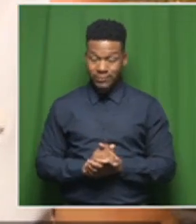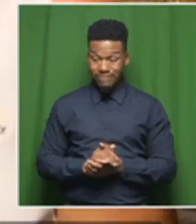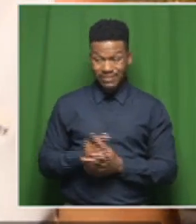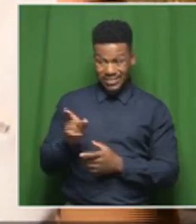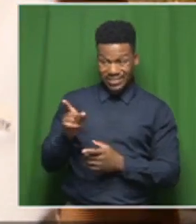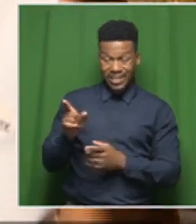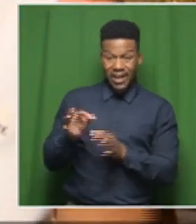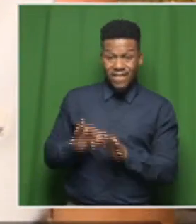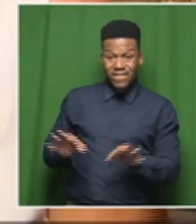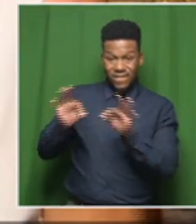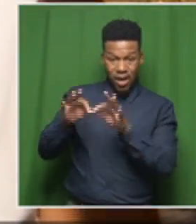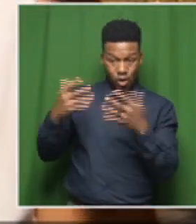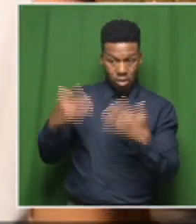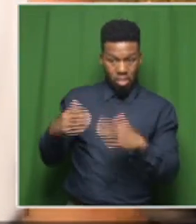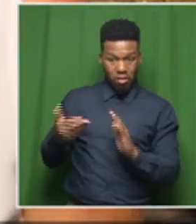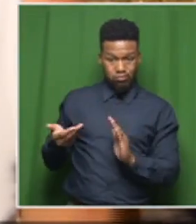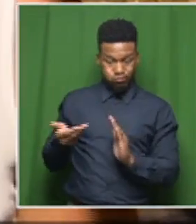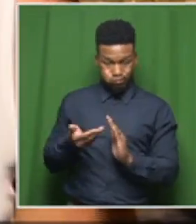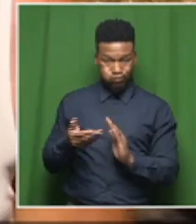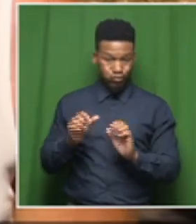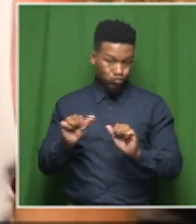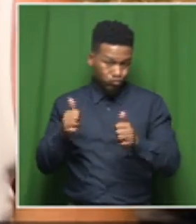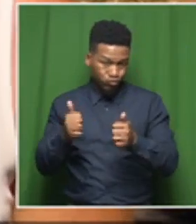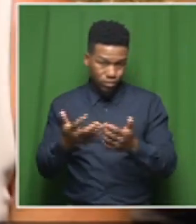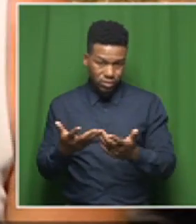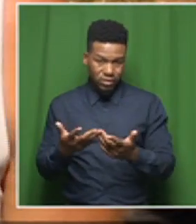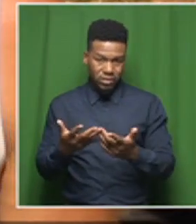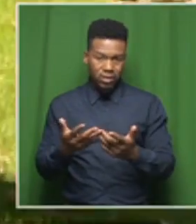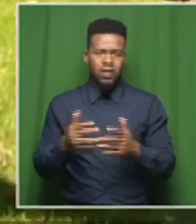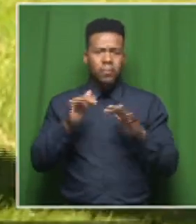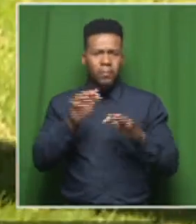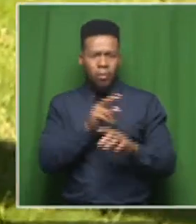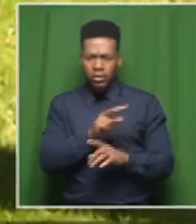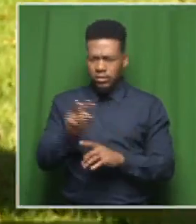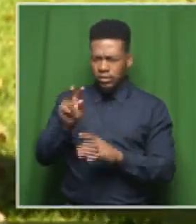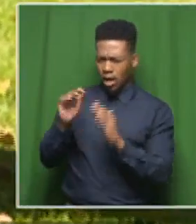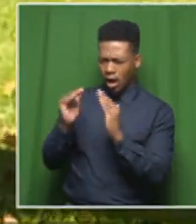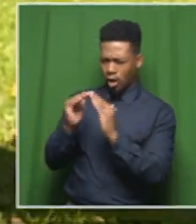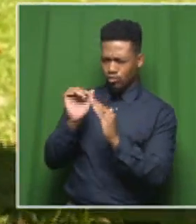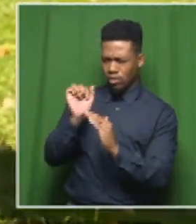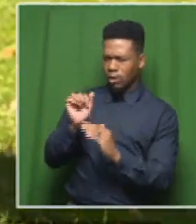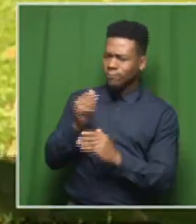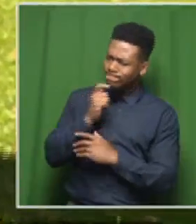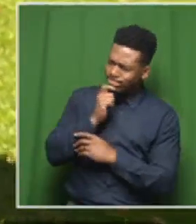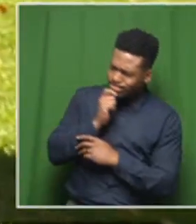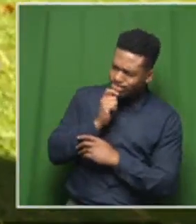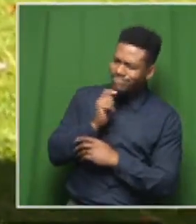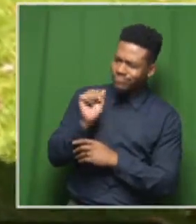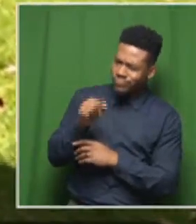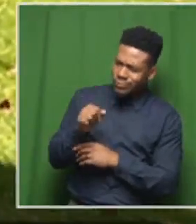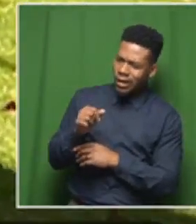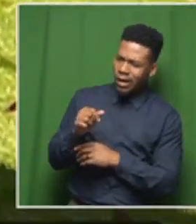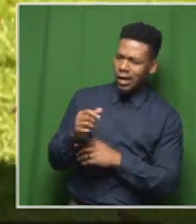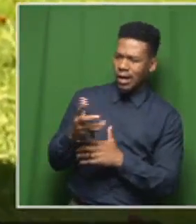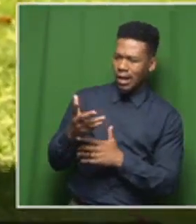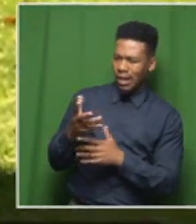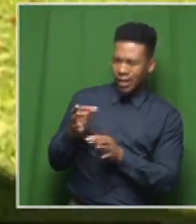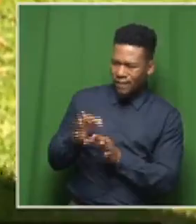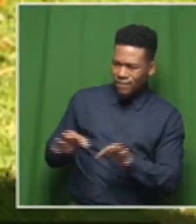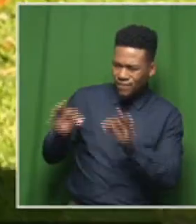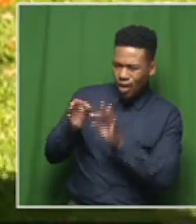value? Does the people see the money in your property, value in your